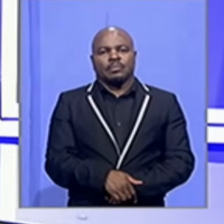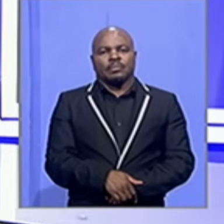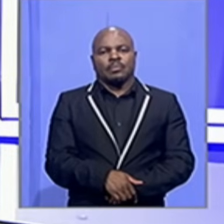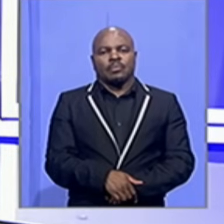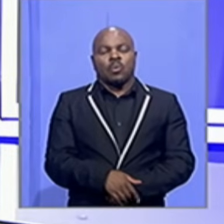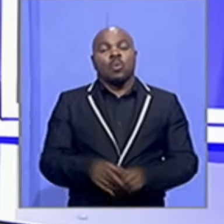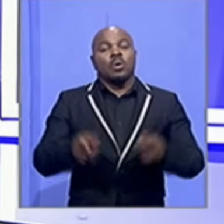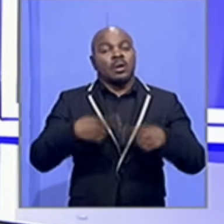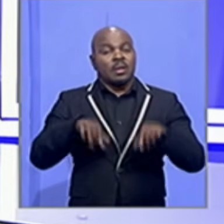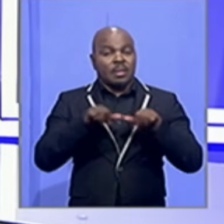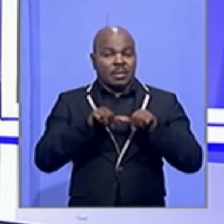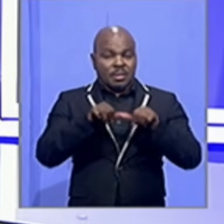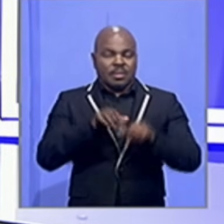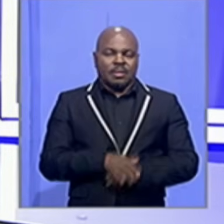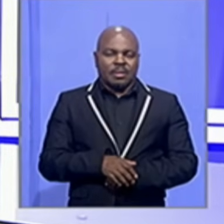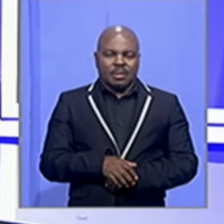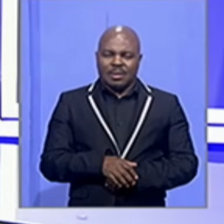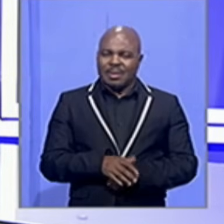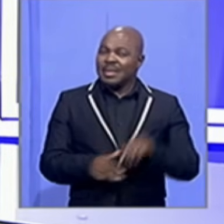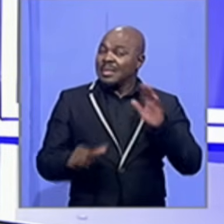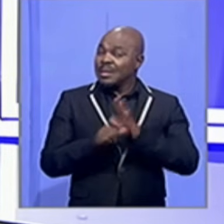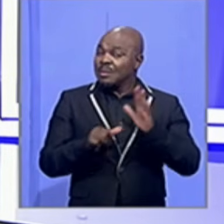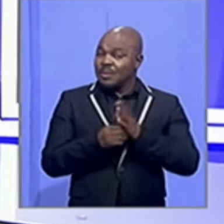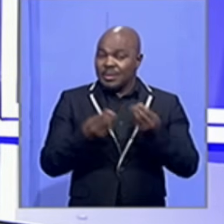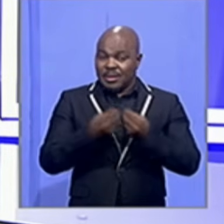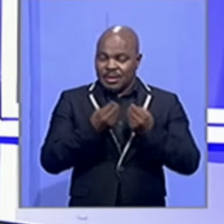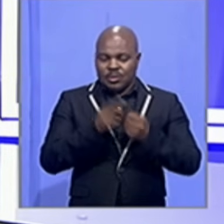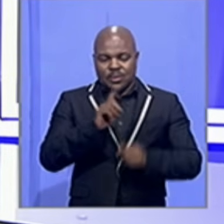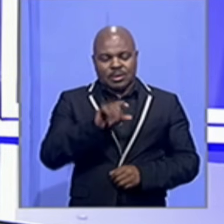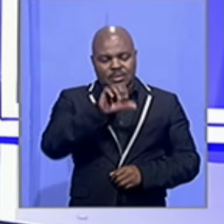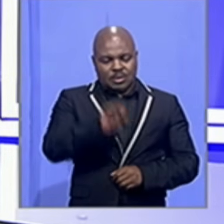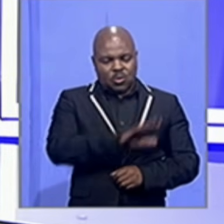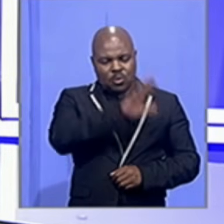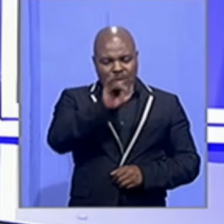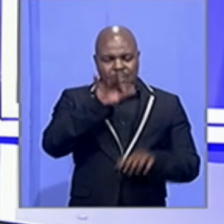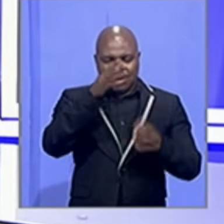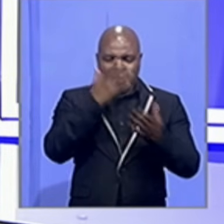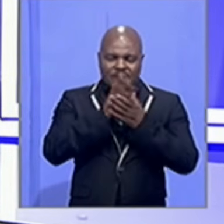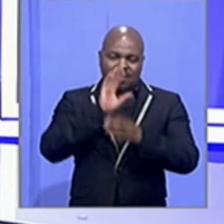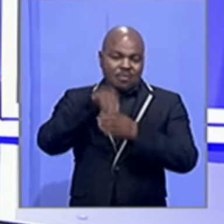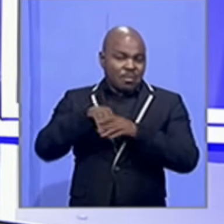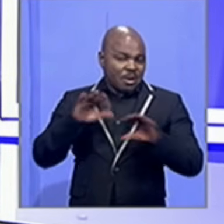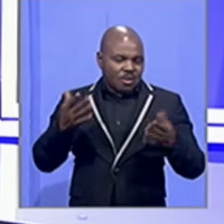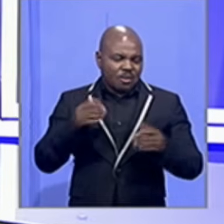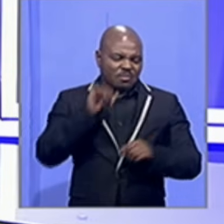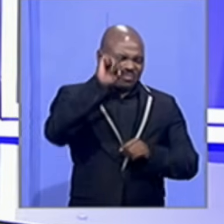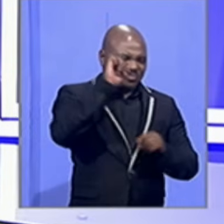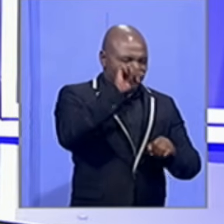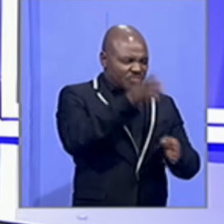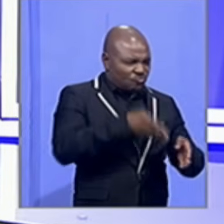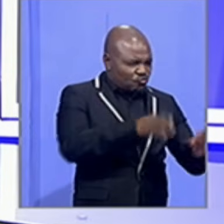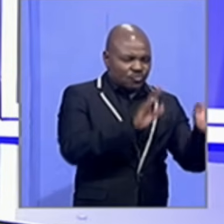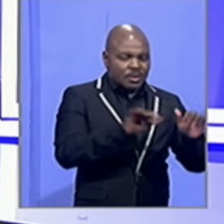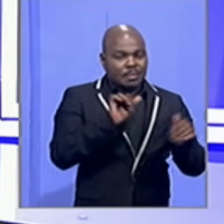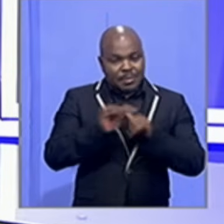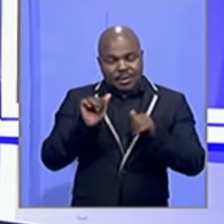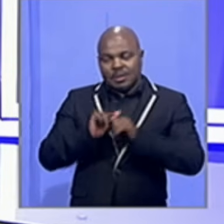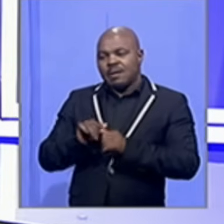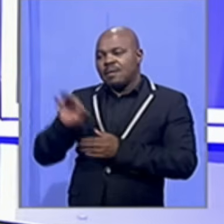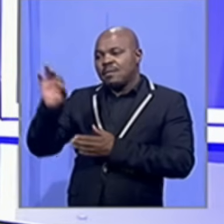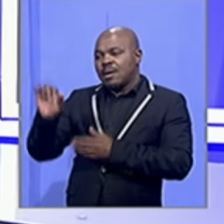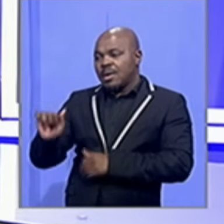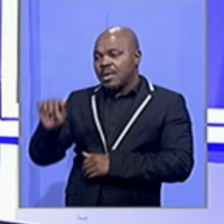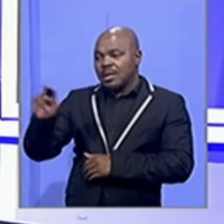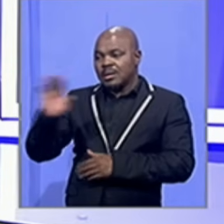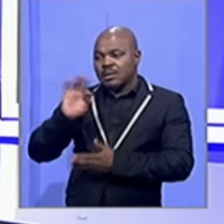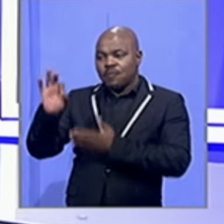Ratela pele ketso e kgolo ka o fetisisa yo ma Afrika Borwa a ka nkang karolo ho yona ntle le ho ya mebileng ke o se votele ANC ka dikgetho tse akaretsang